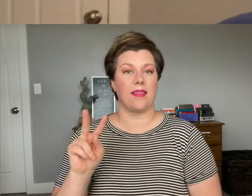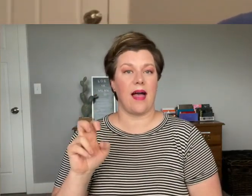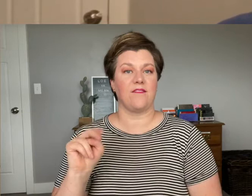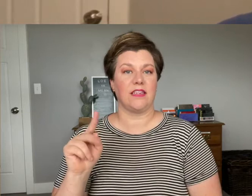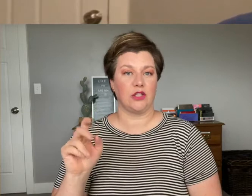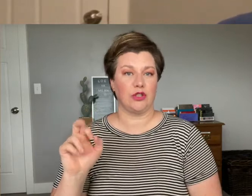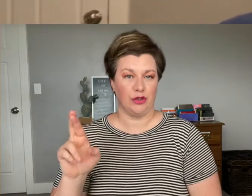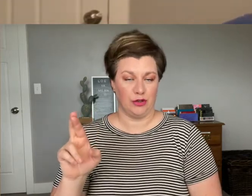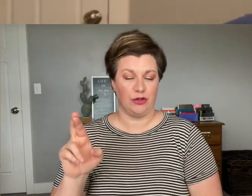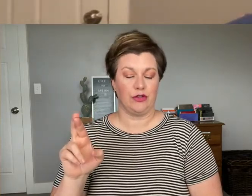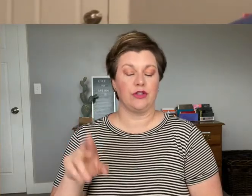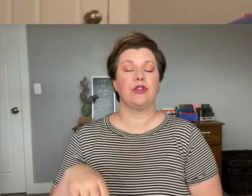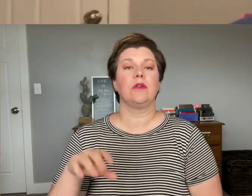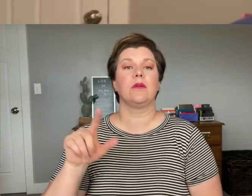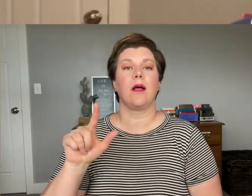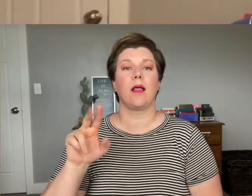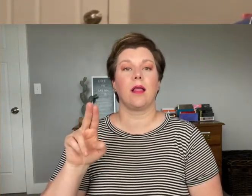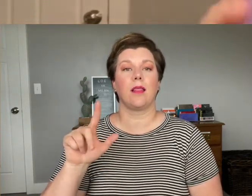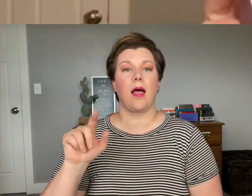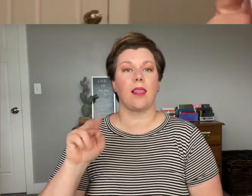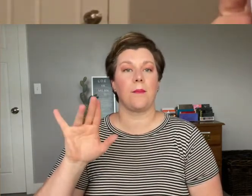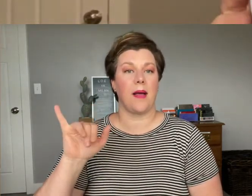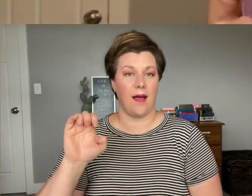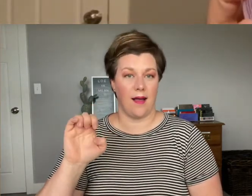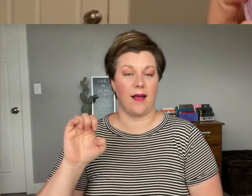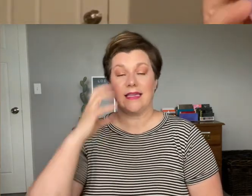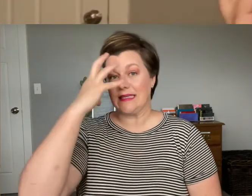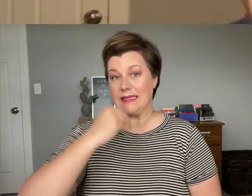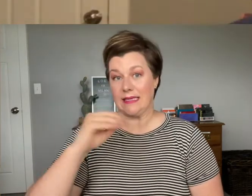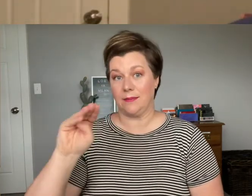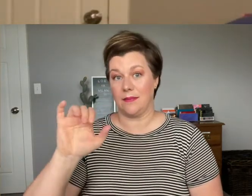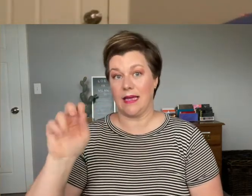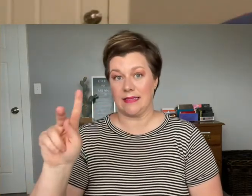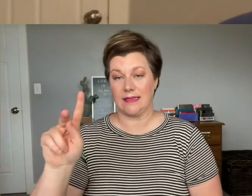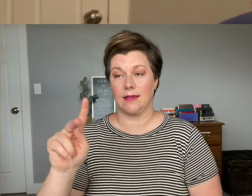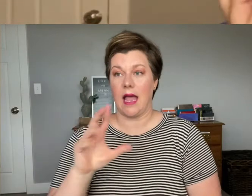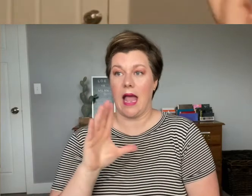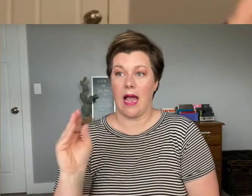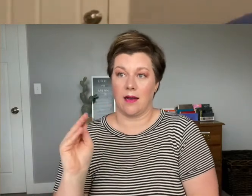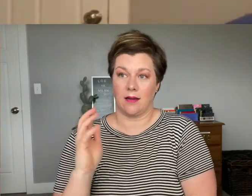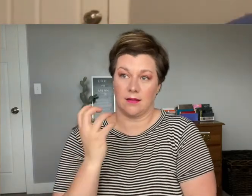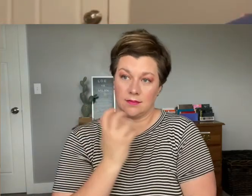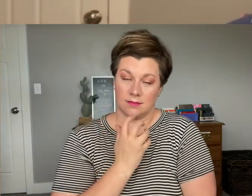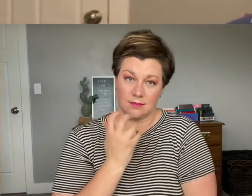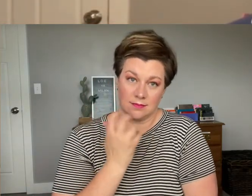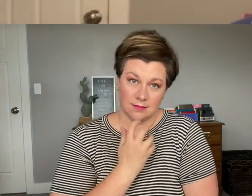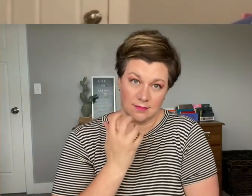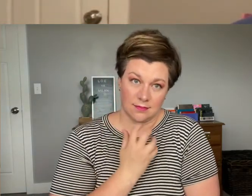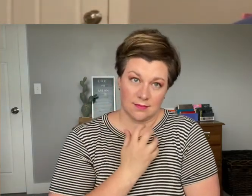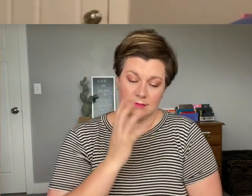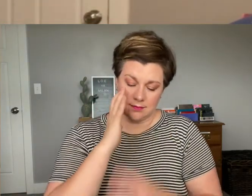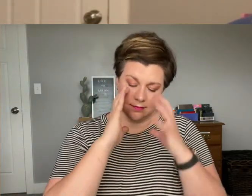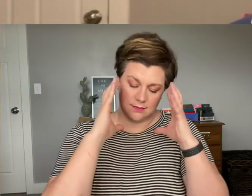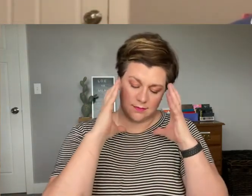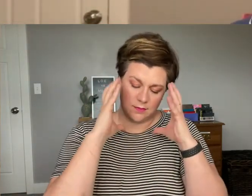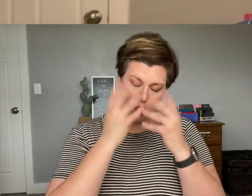I'm Lavendar Lullaby Sleeping Mask, and it is so lovely. Of course, it smells like